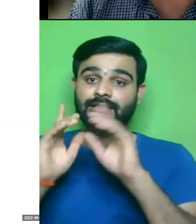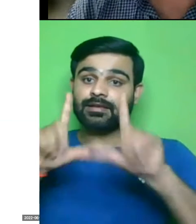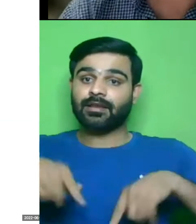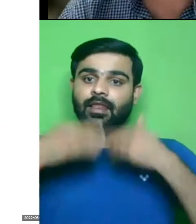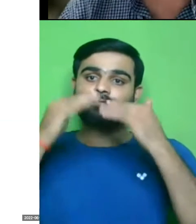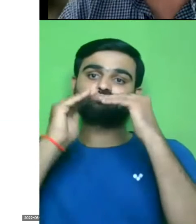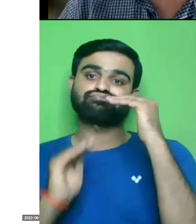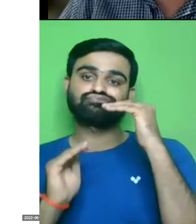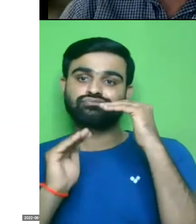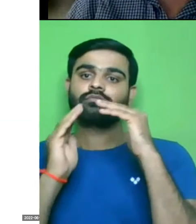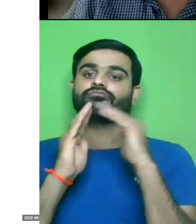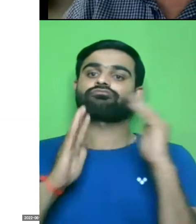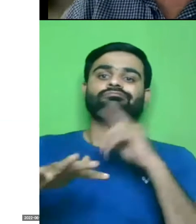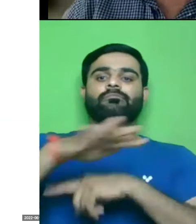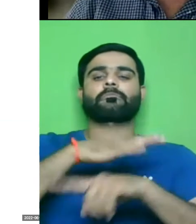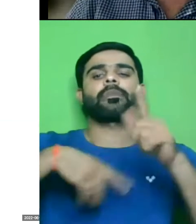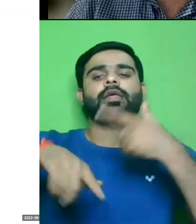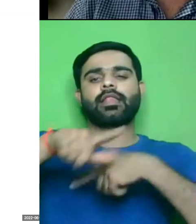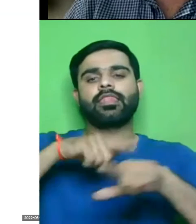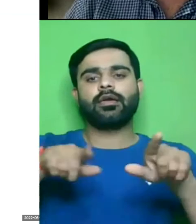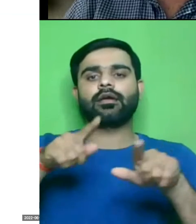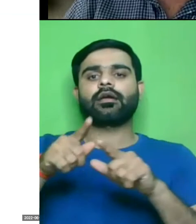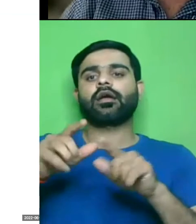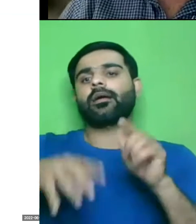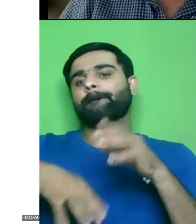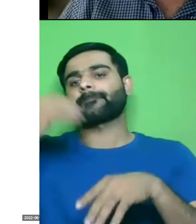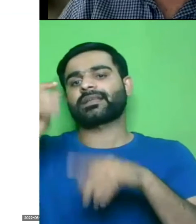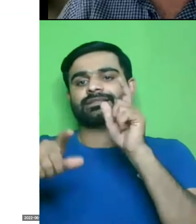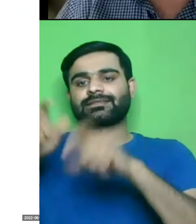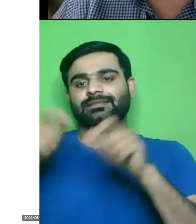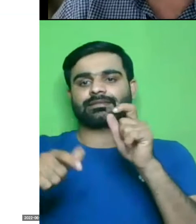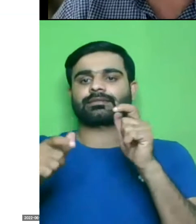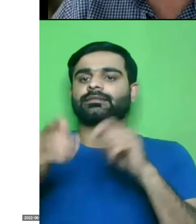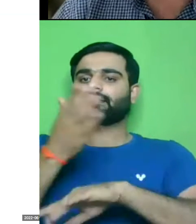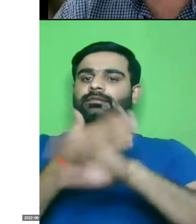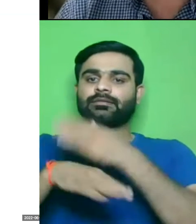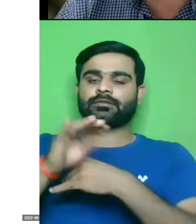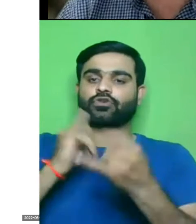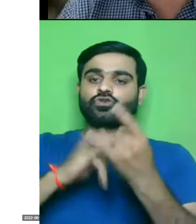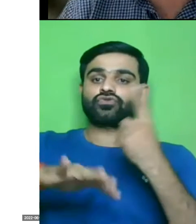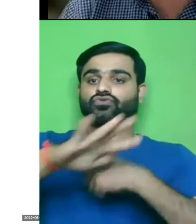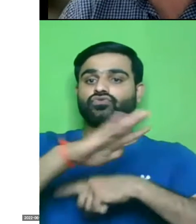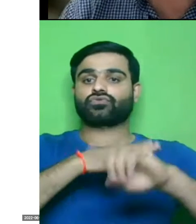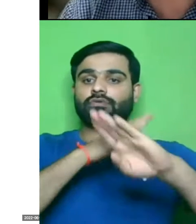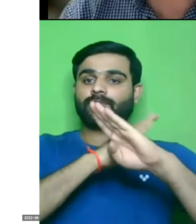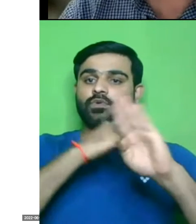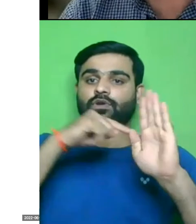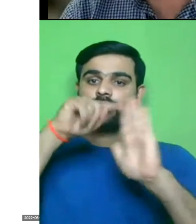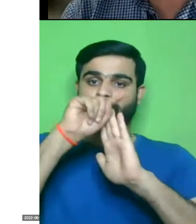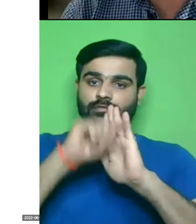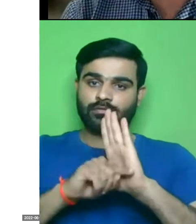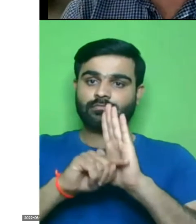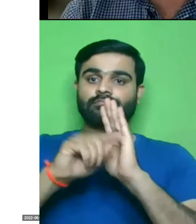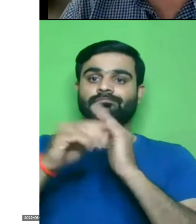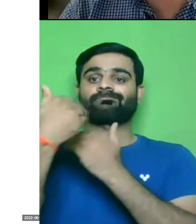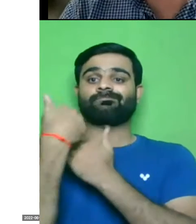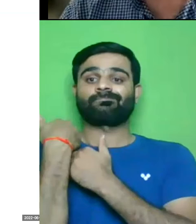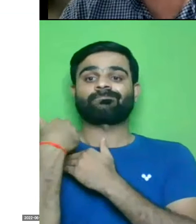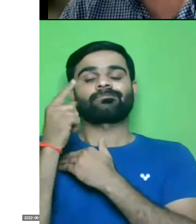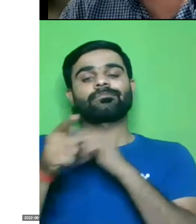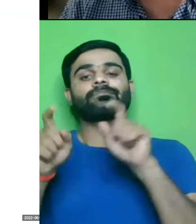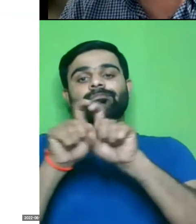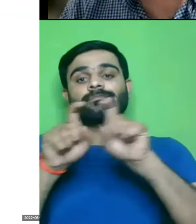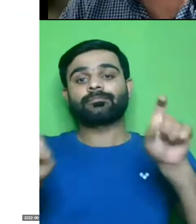than the household without a person with a disability. Social protection policies have to account for this in order